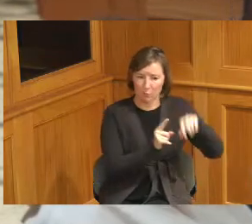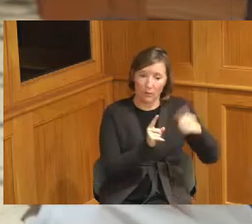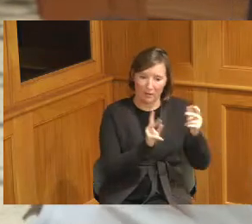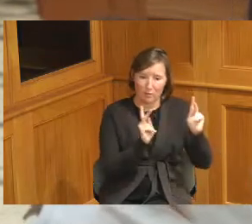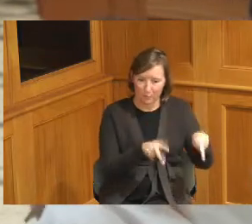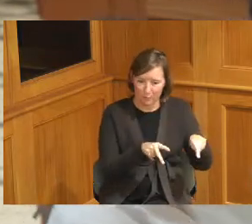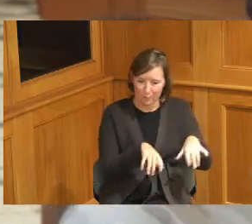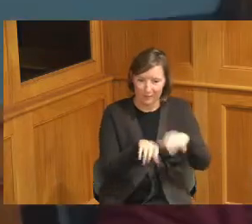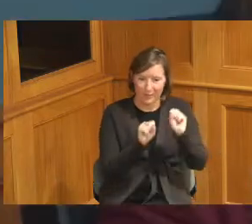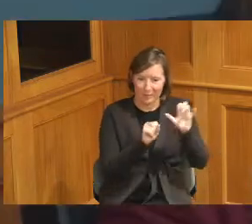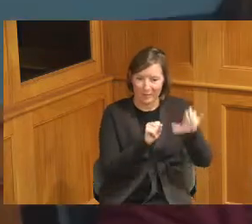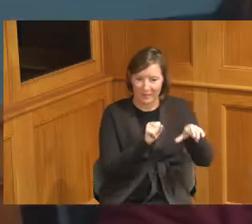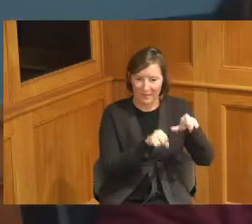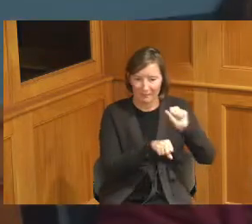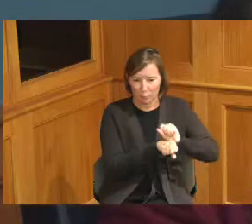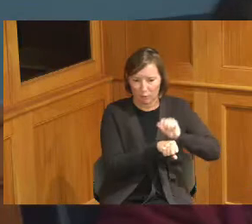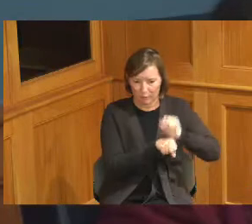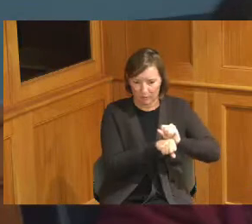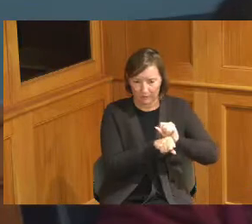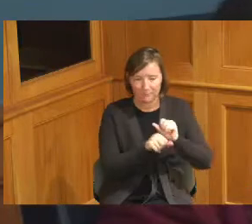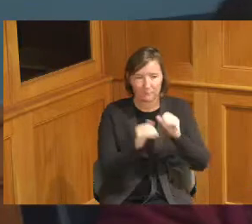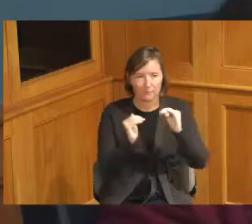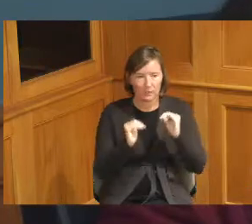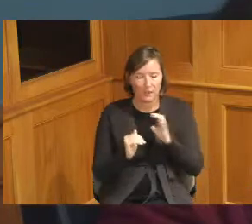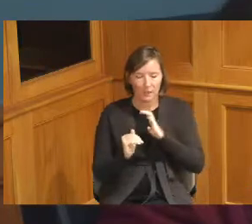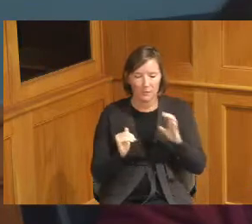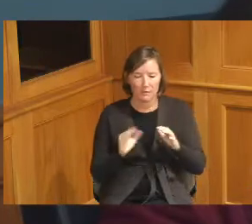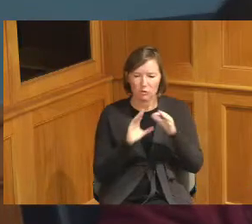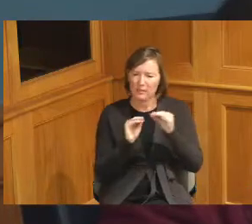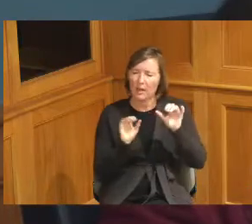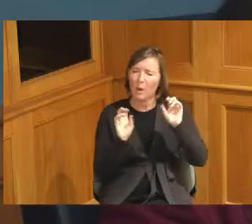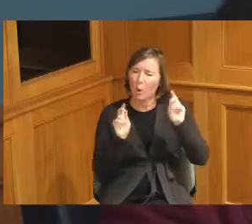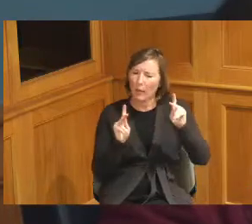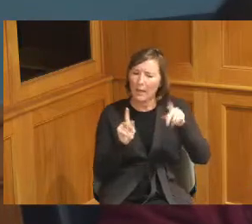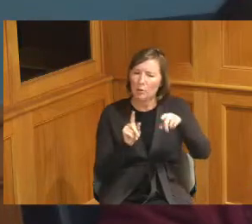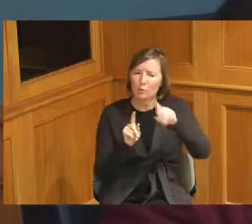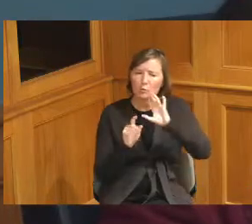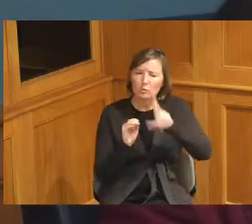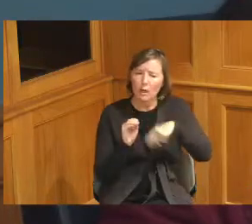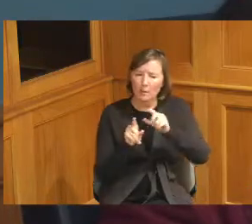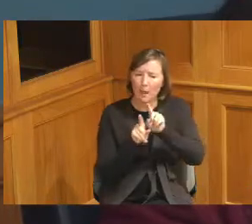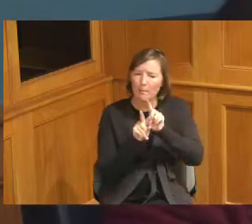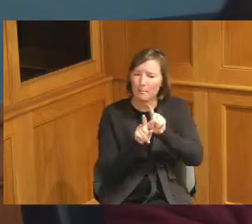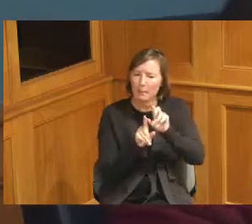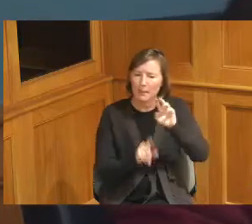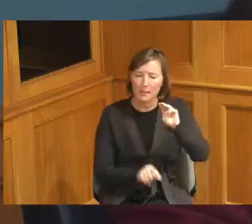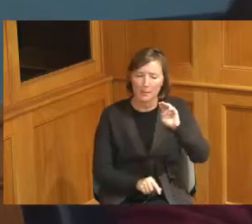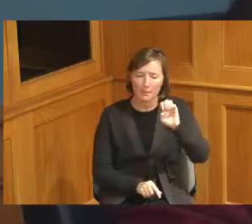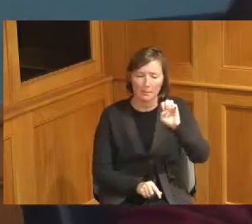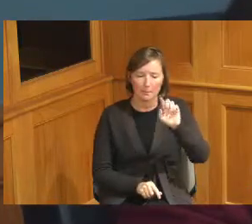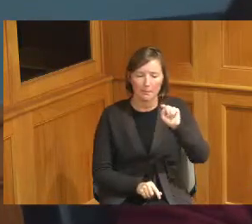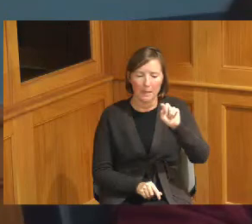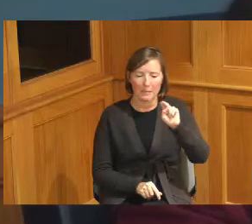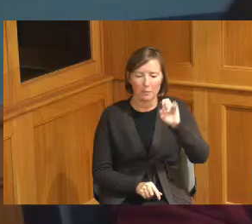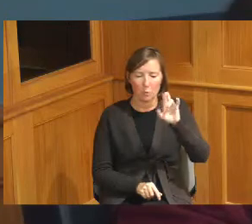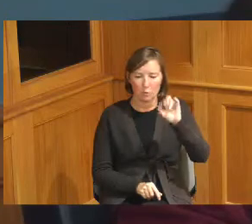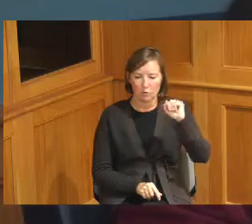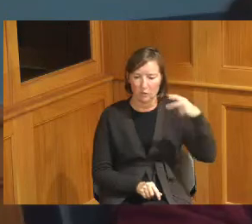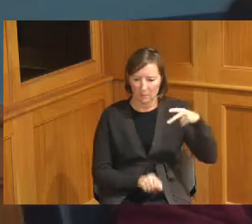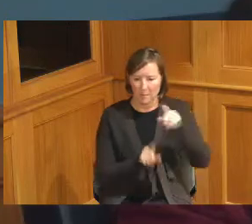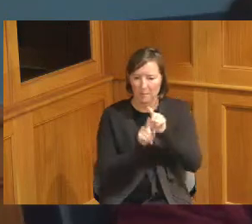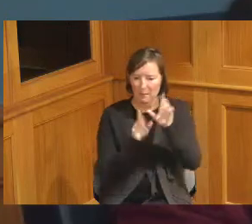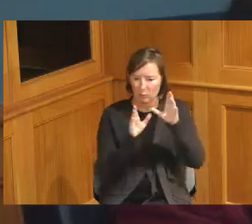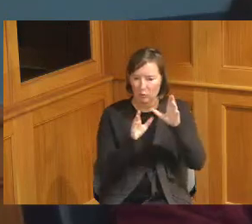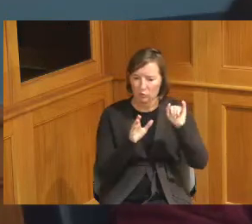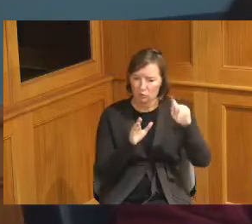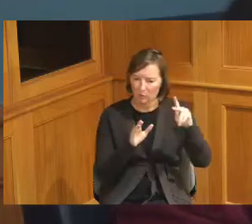Okay, the mentorship program that you were talking about is just out of the box thinking, and I've found that,